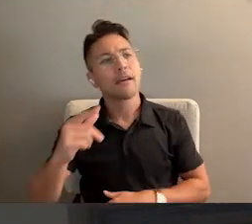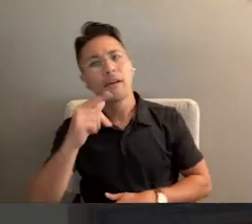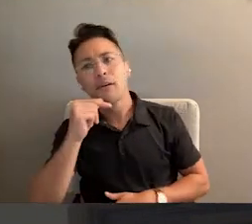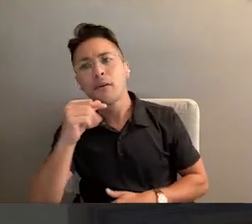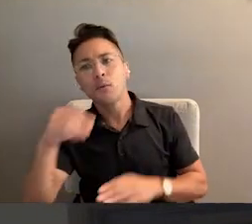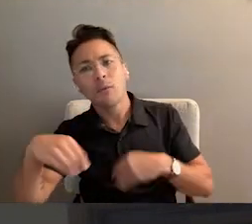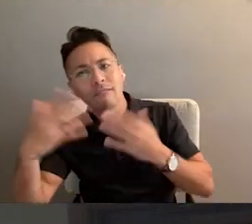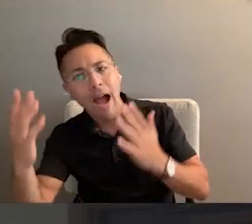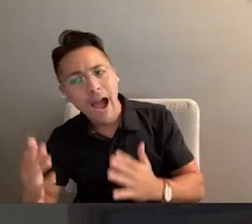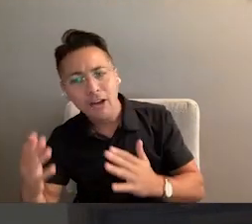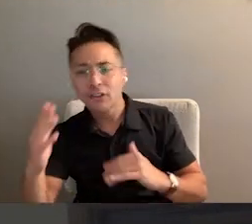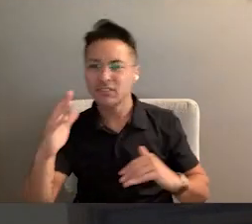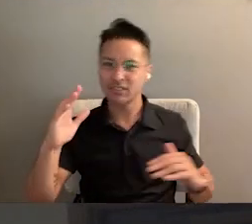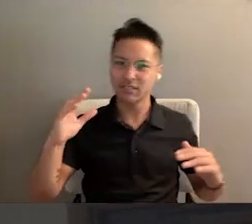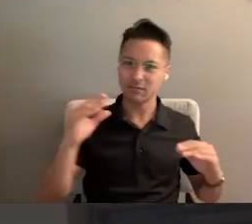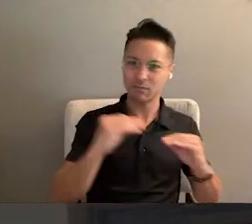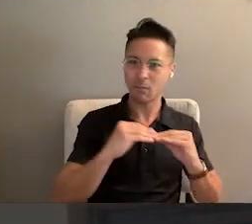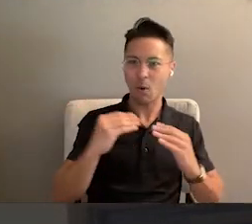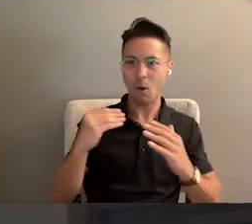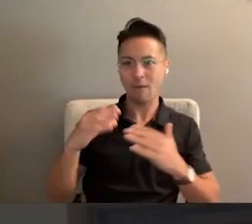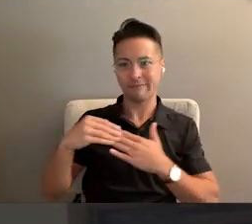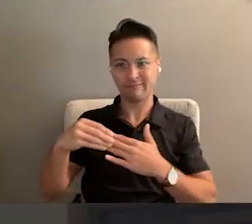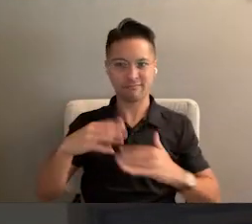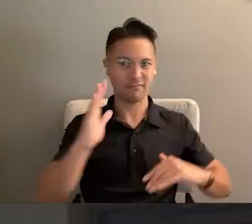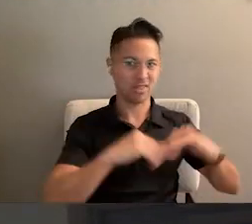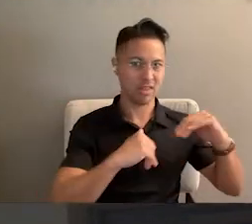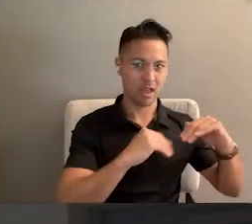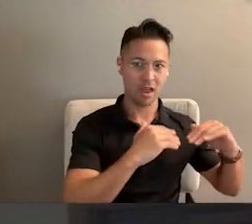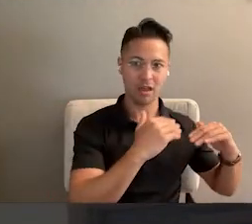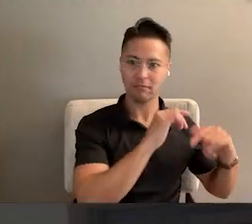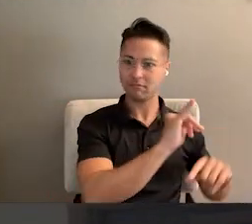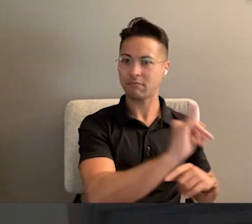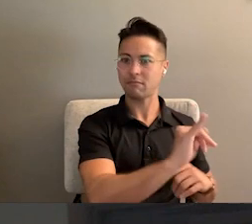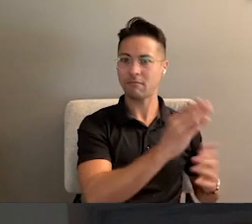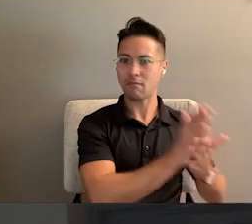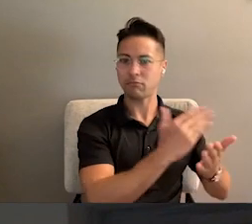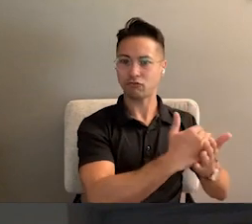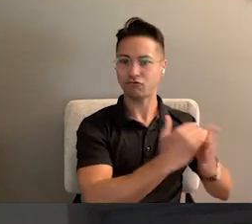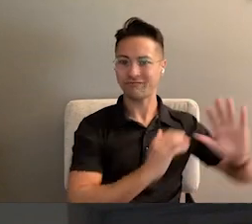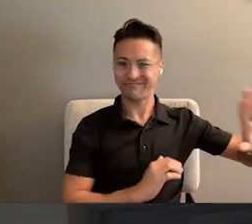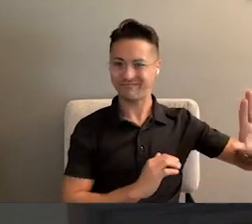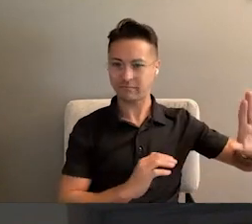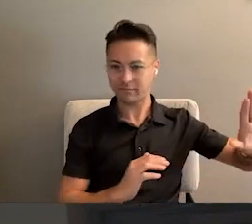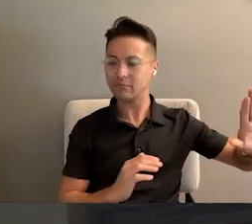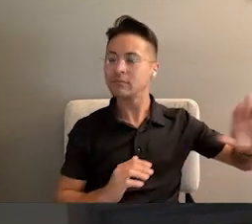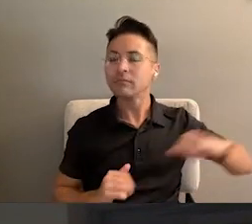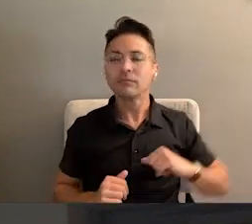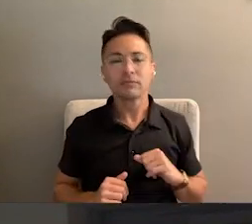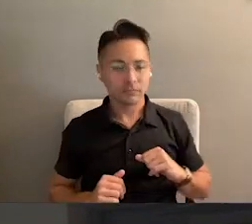spending and of who your providers are than you do on the main waiver, on that iBudget waiver program.